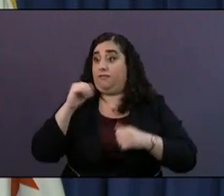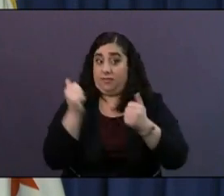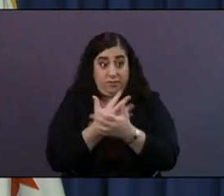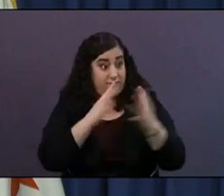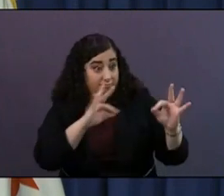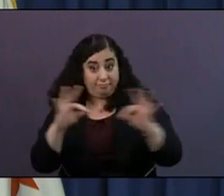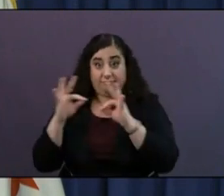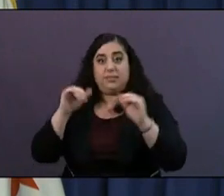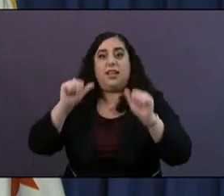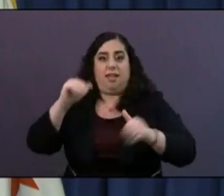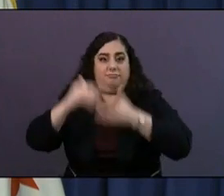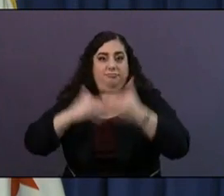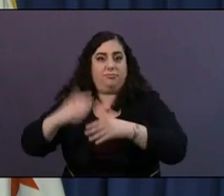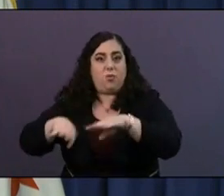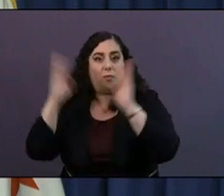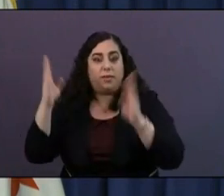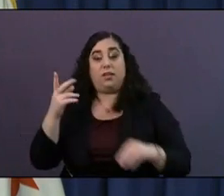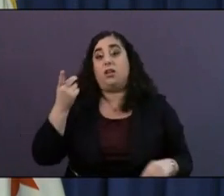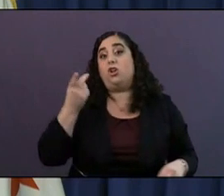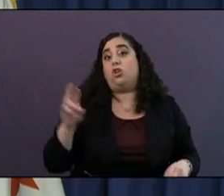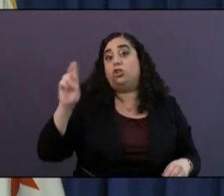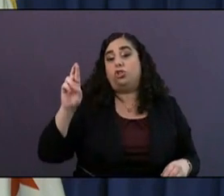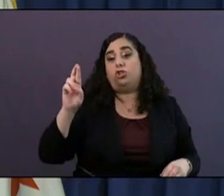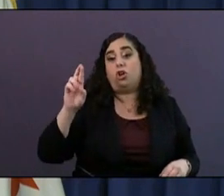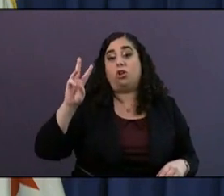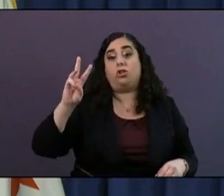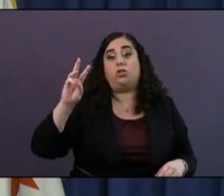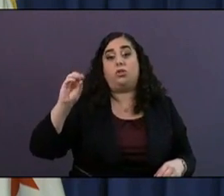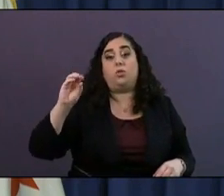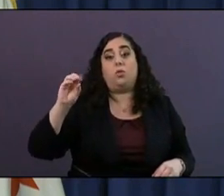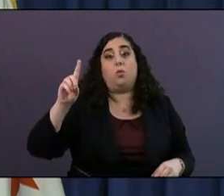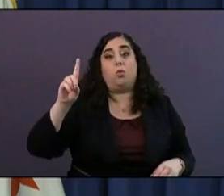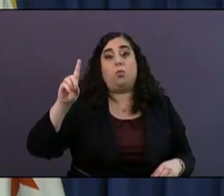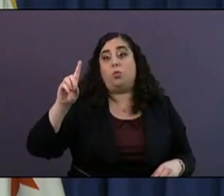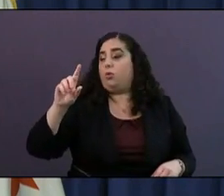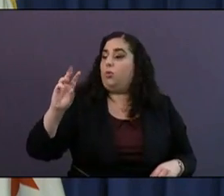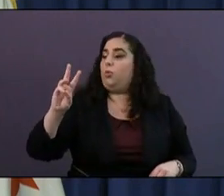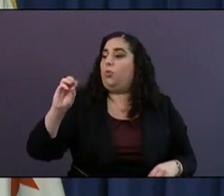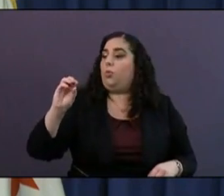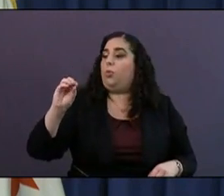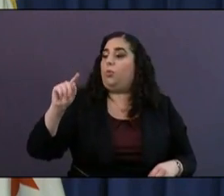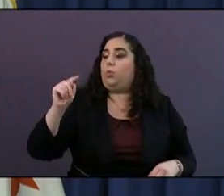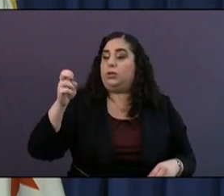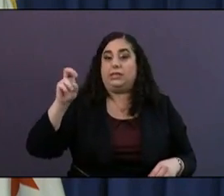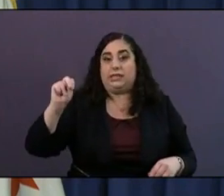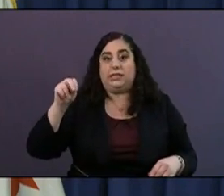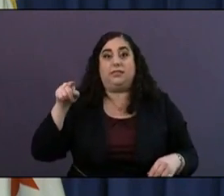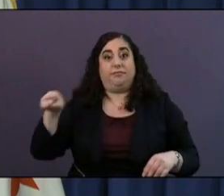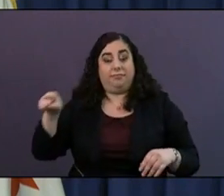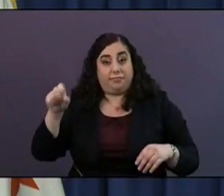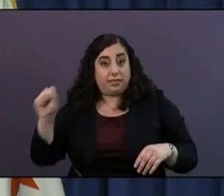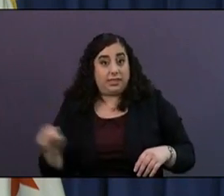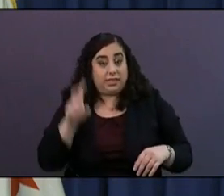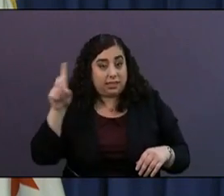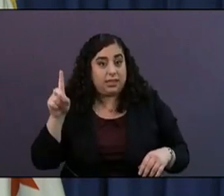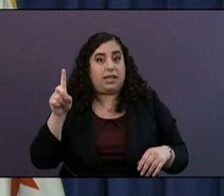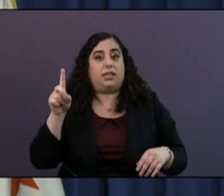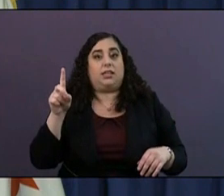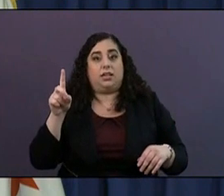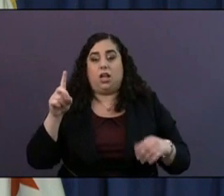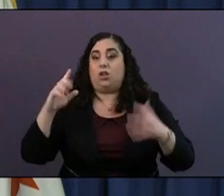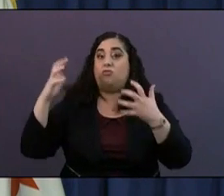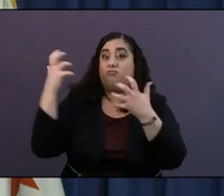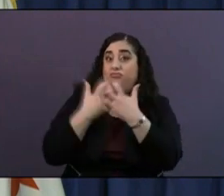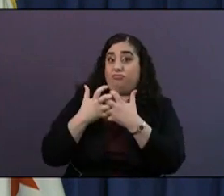we qualify under the guidelines set forth by the governor today. And if counties meet these requirements, they